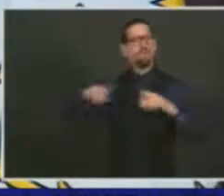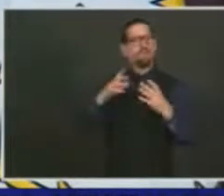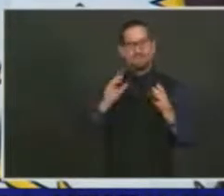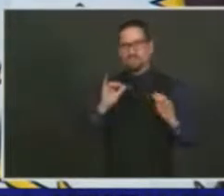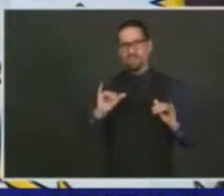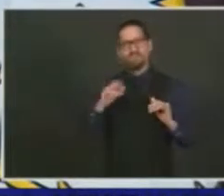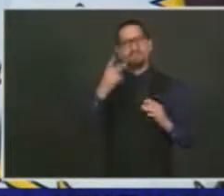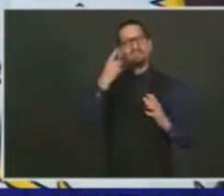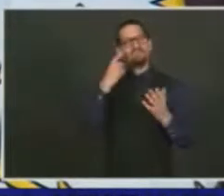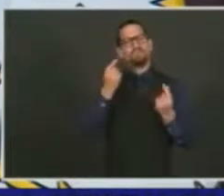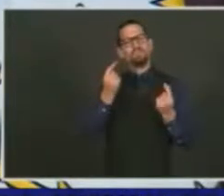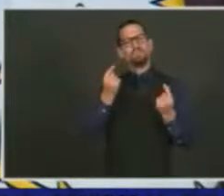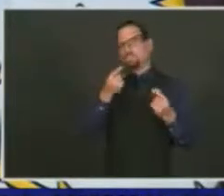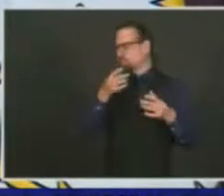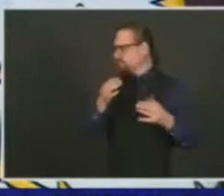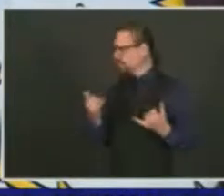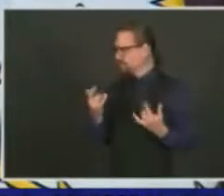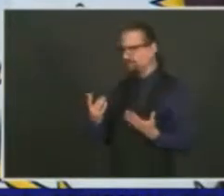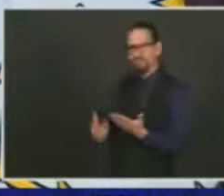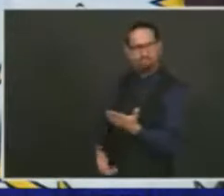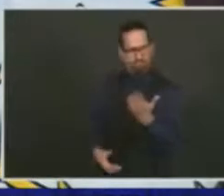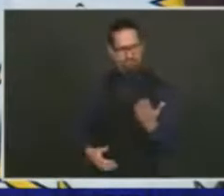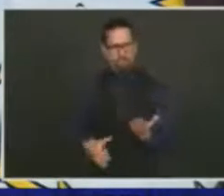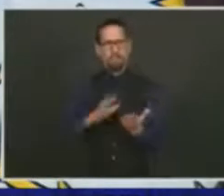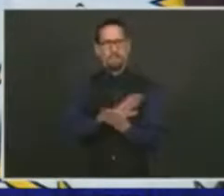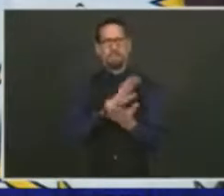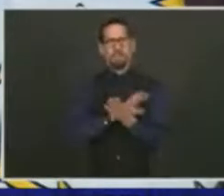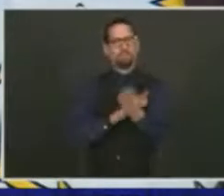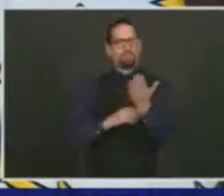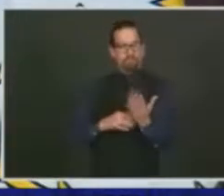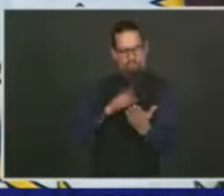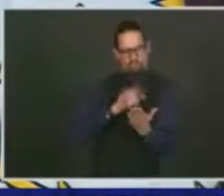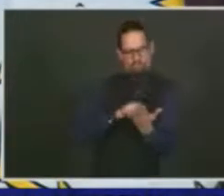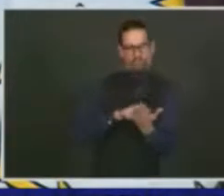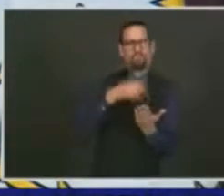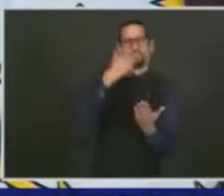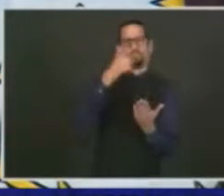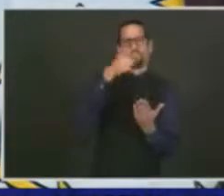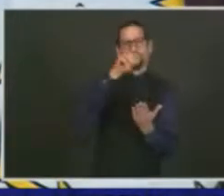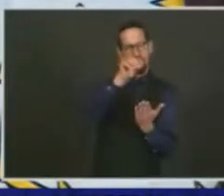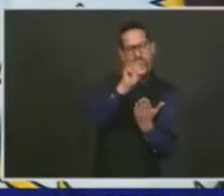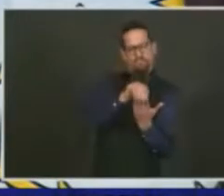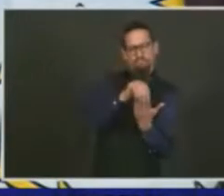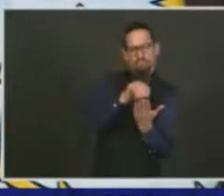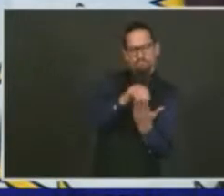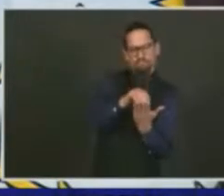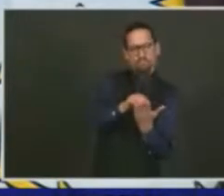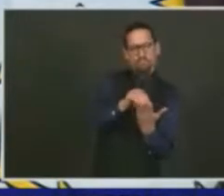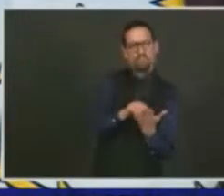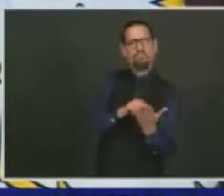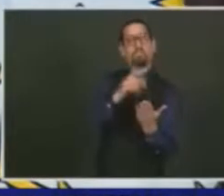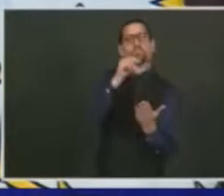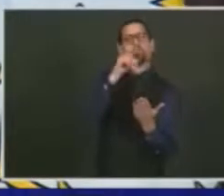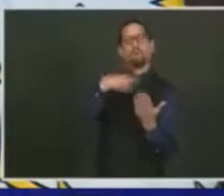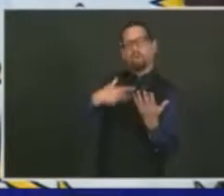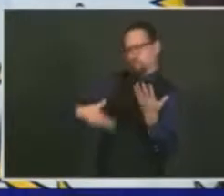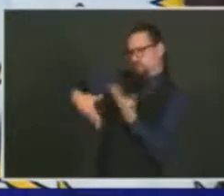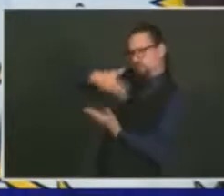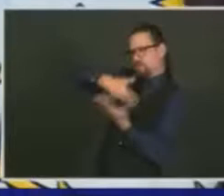and write down the names of the few people that you're going to see for the next couple of